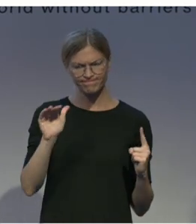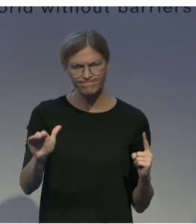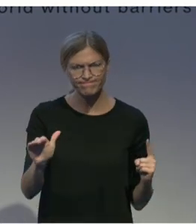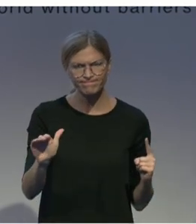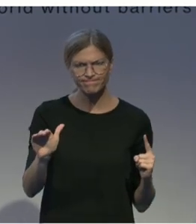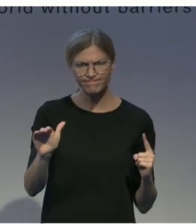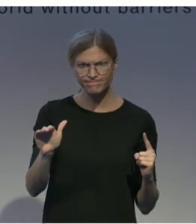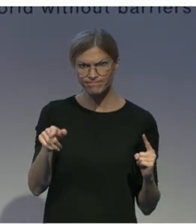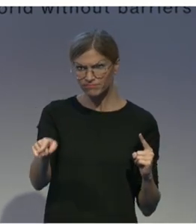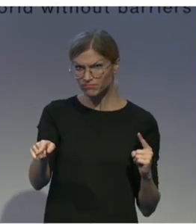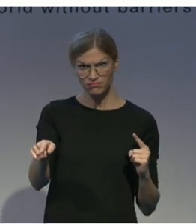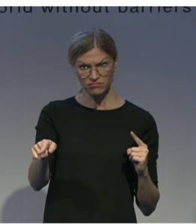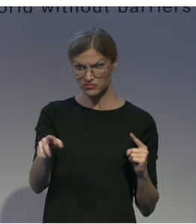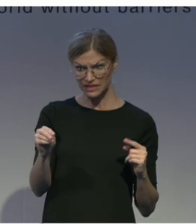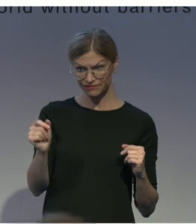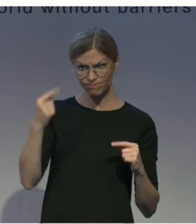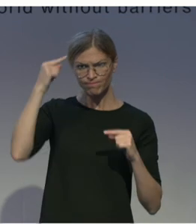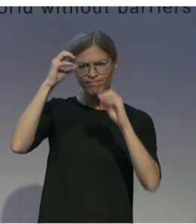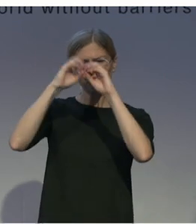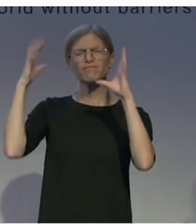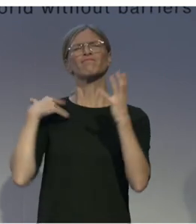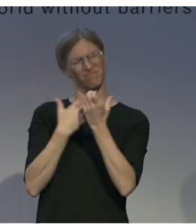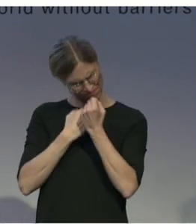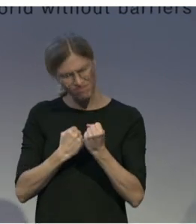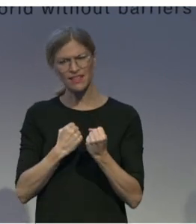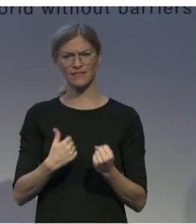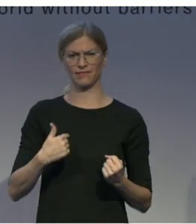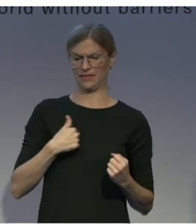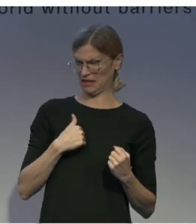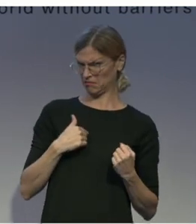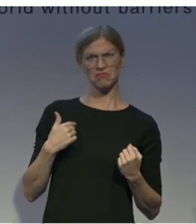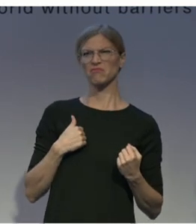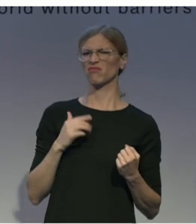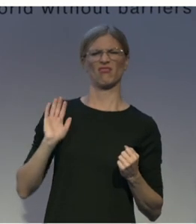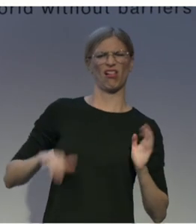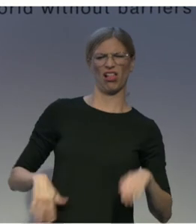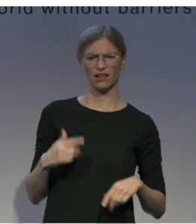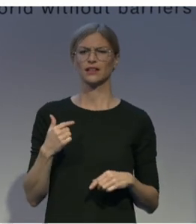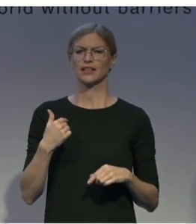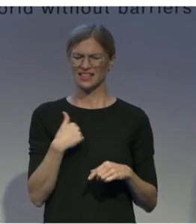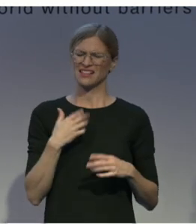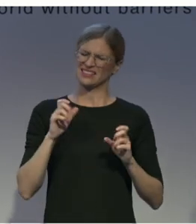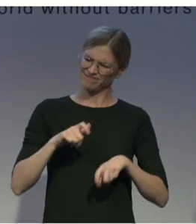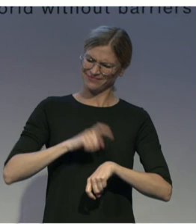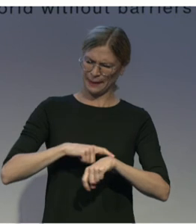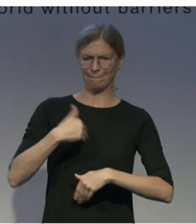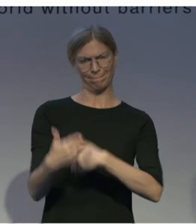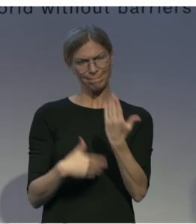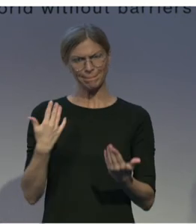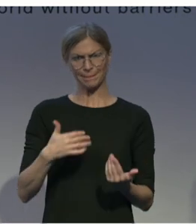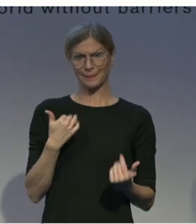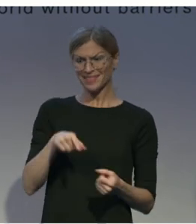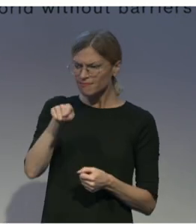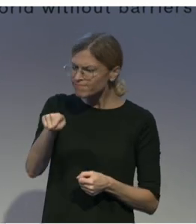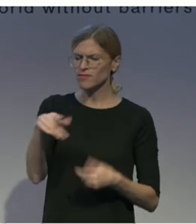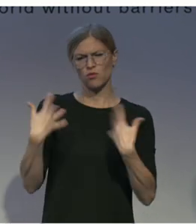believe internally that you matter. So we spend a lot of time on this, making sure that people understand how important they are, how important their jobs are. You can